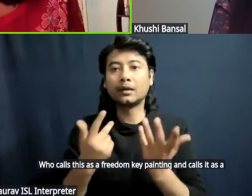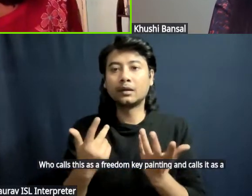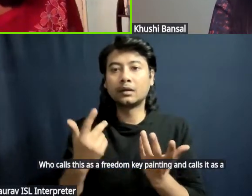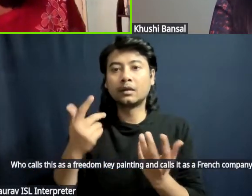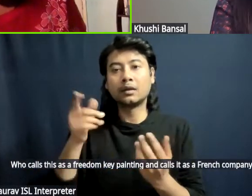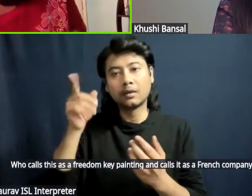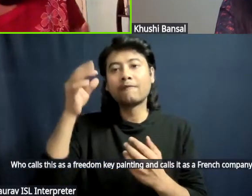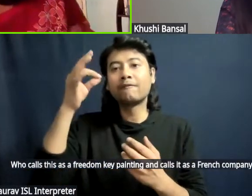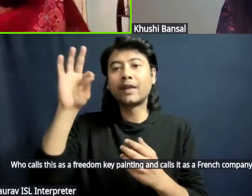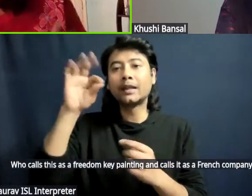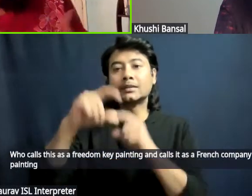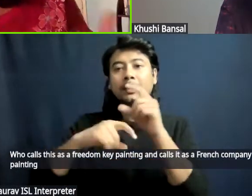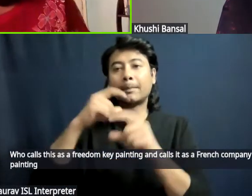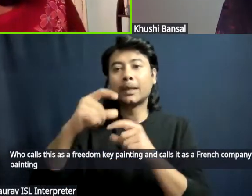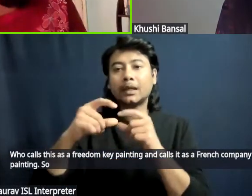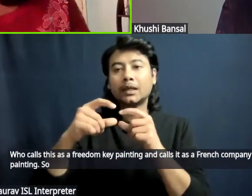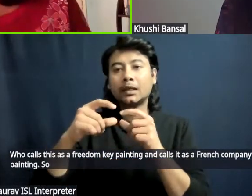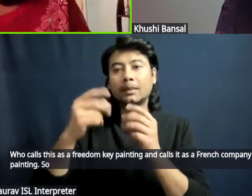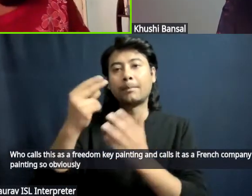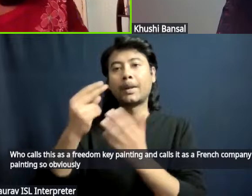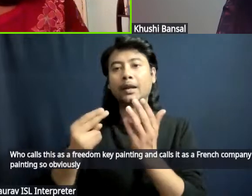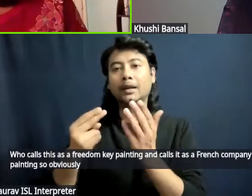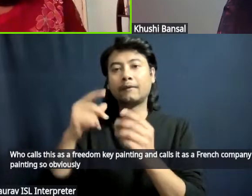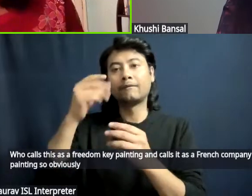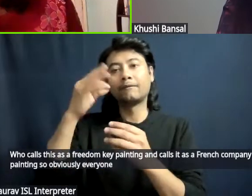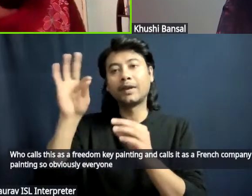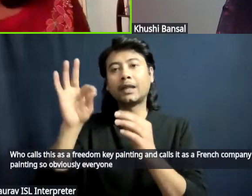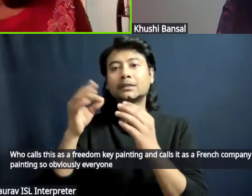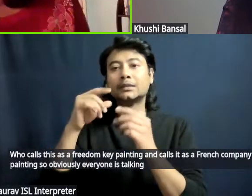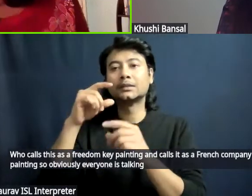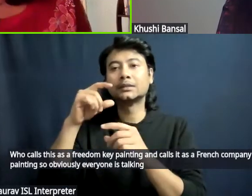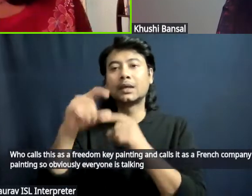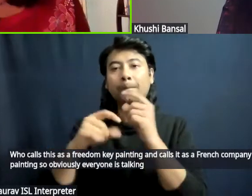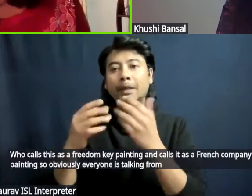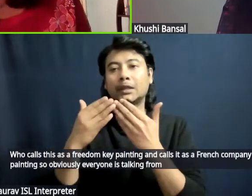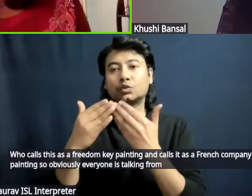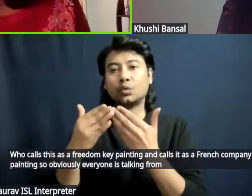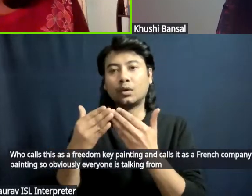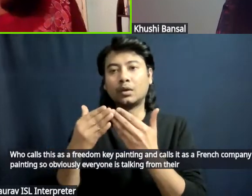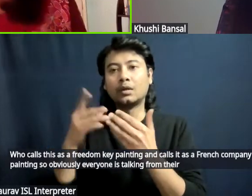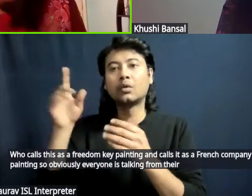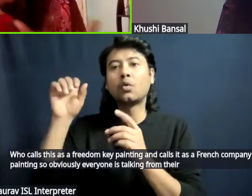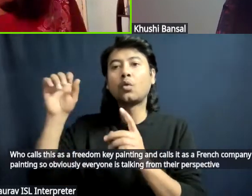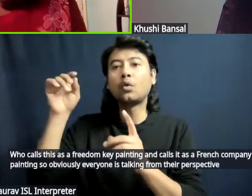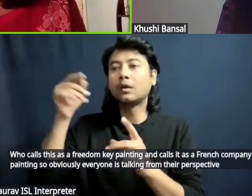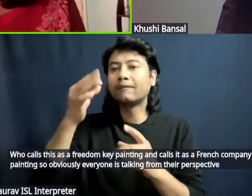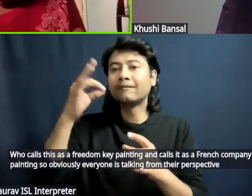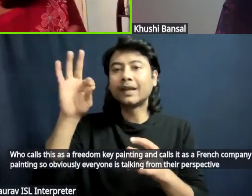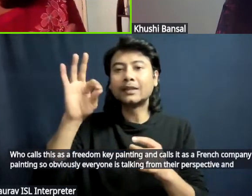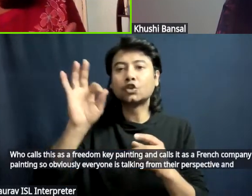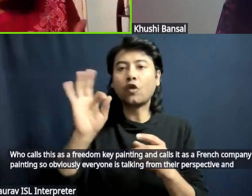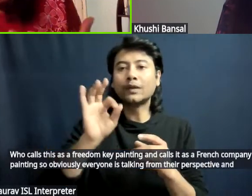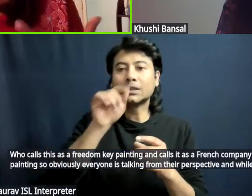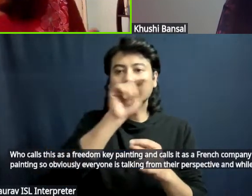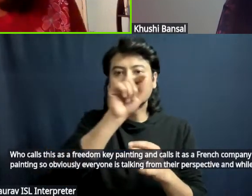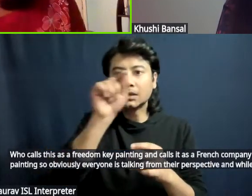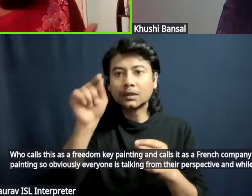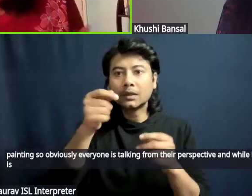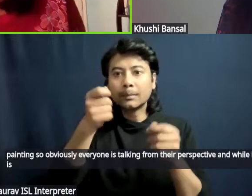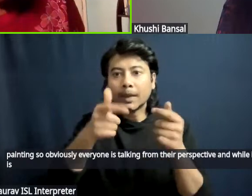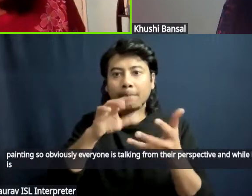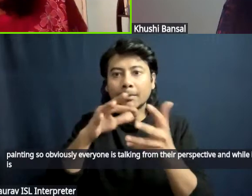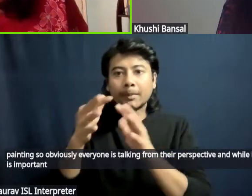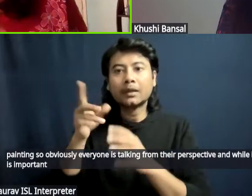painting. So obviously everyone is talking from their perspective, and while it is important